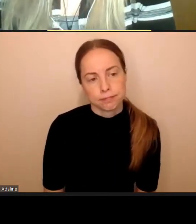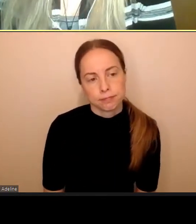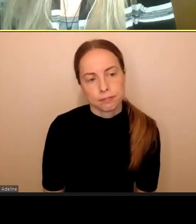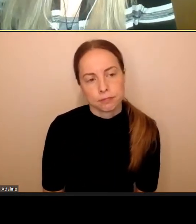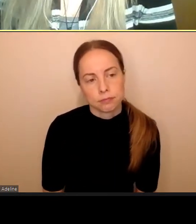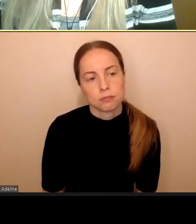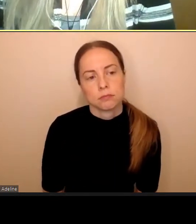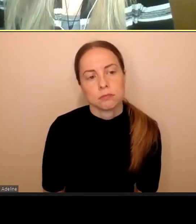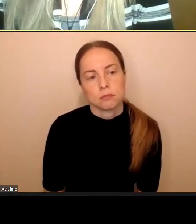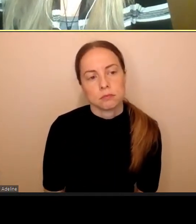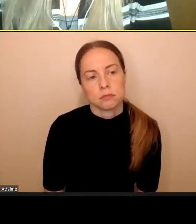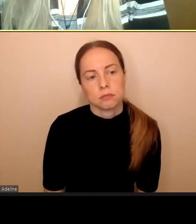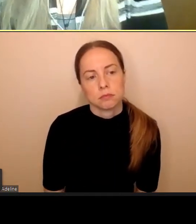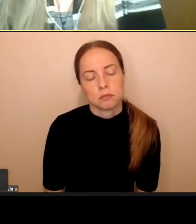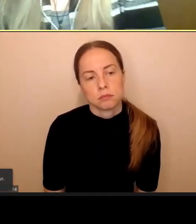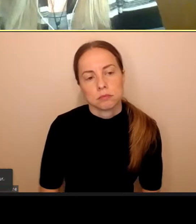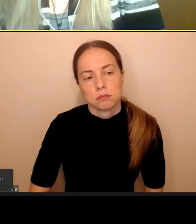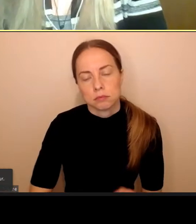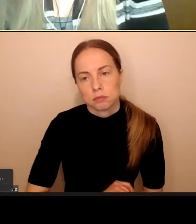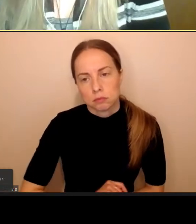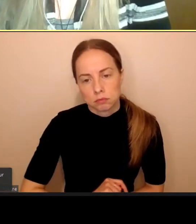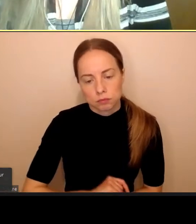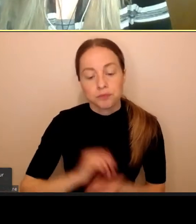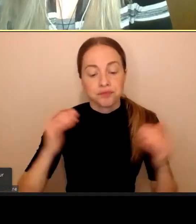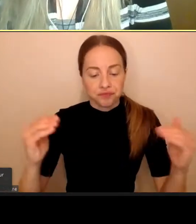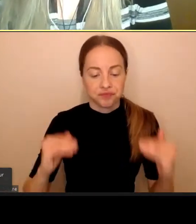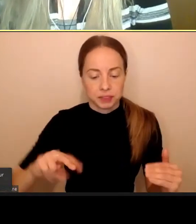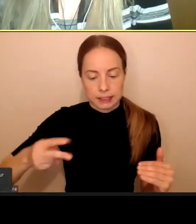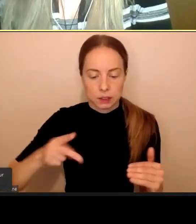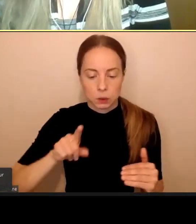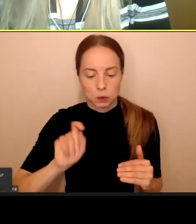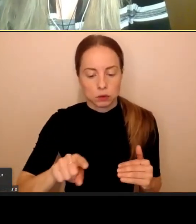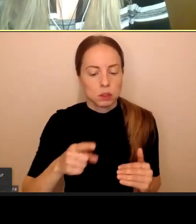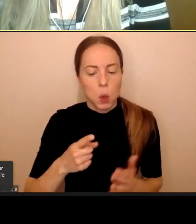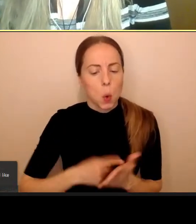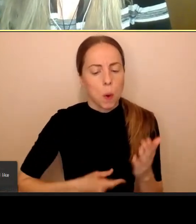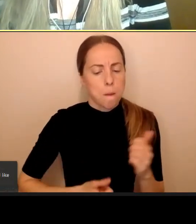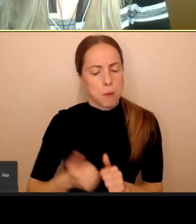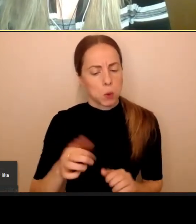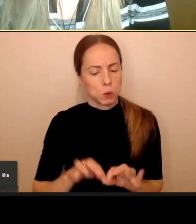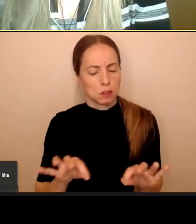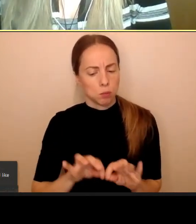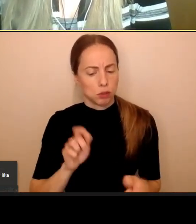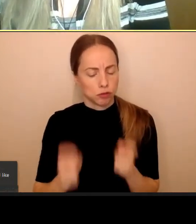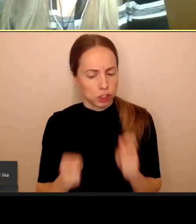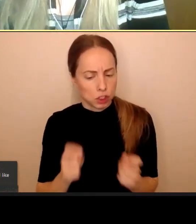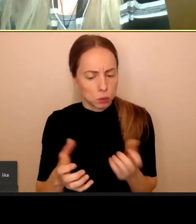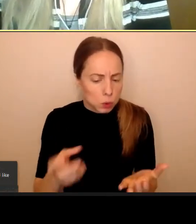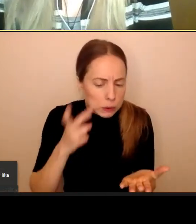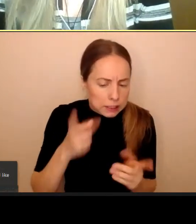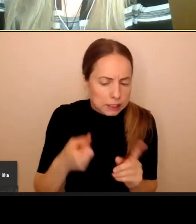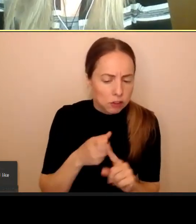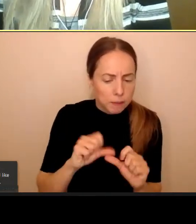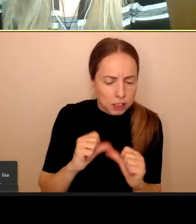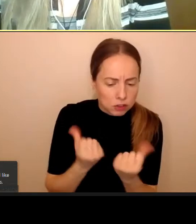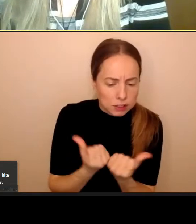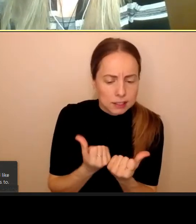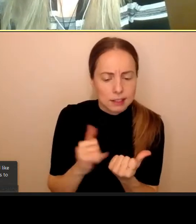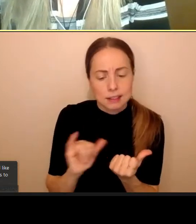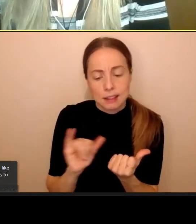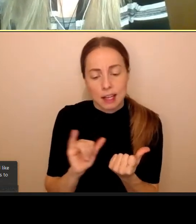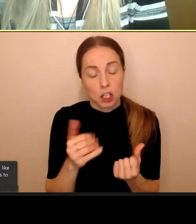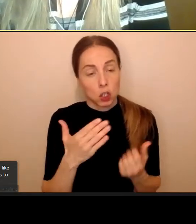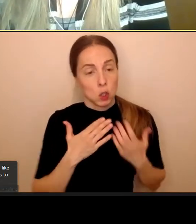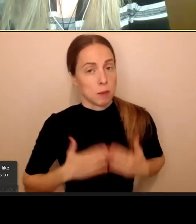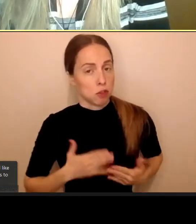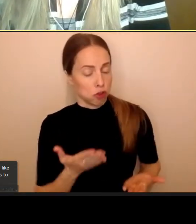And then the second question we have are, what are the most important changes you'd like to see from agencies such as Human Services to better serve